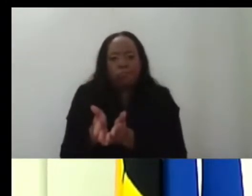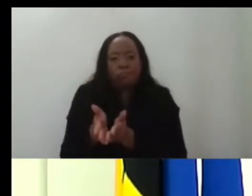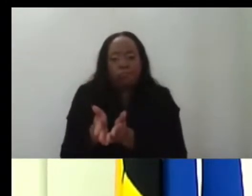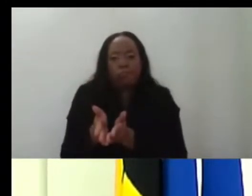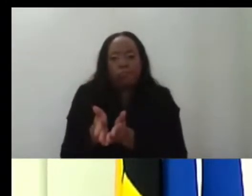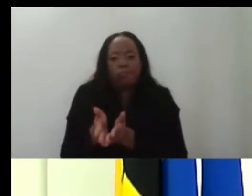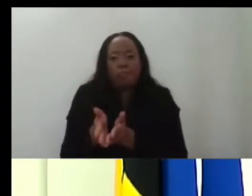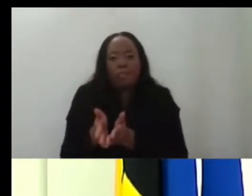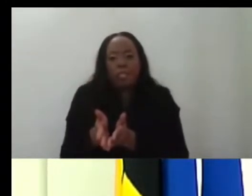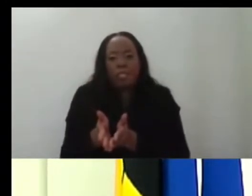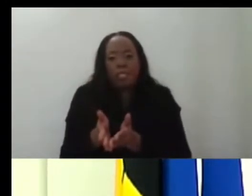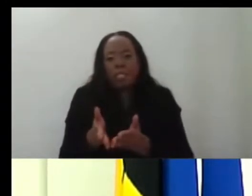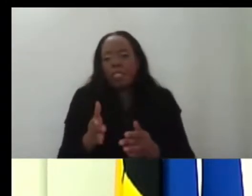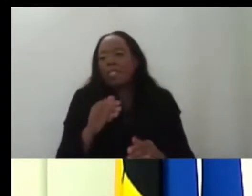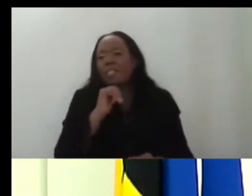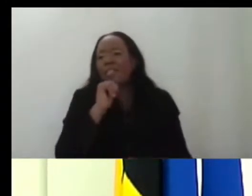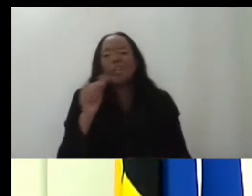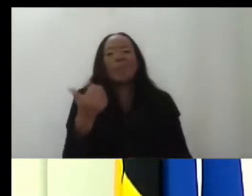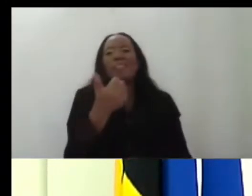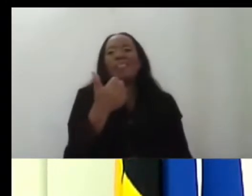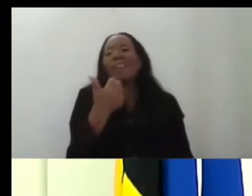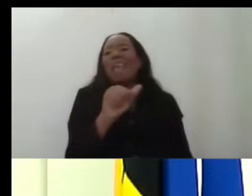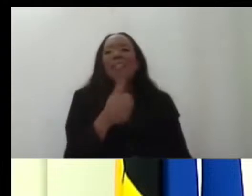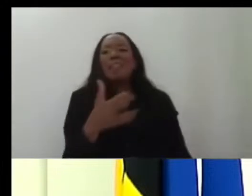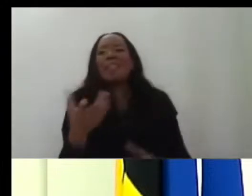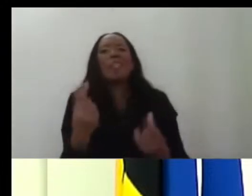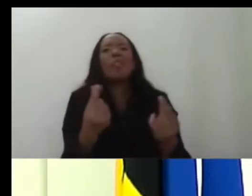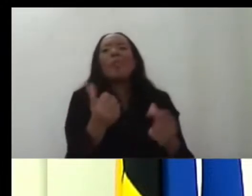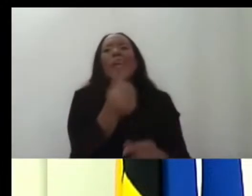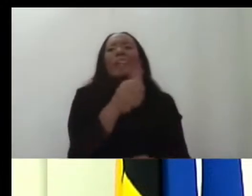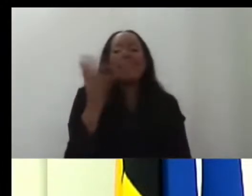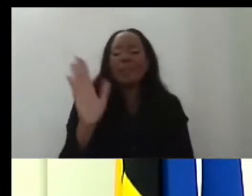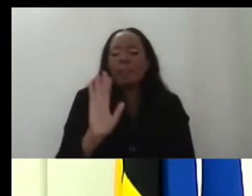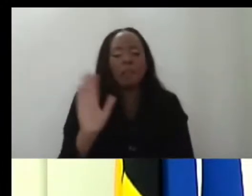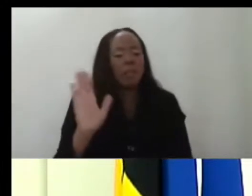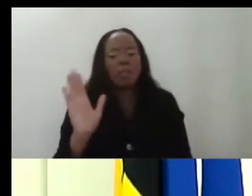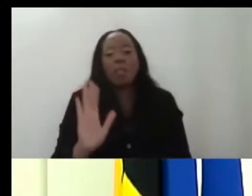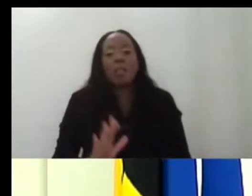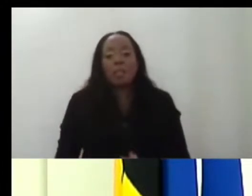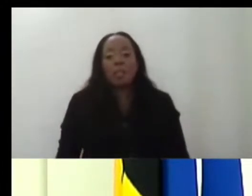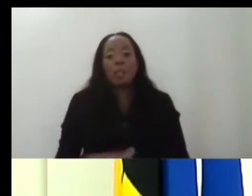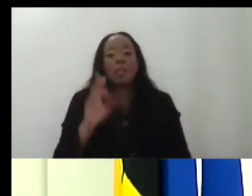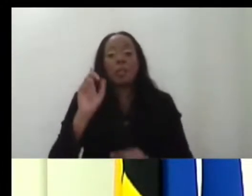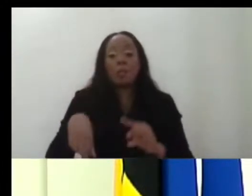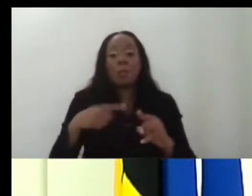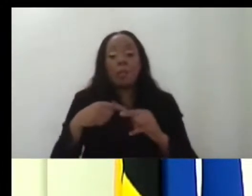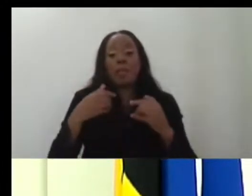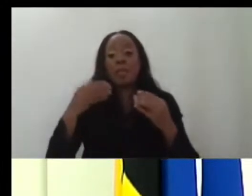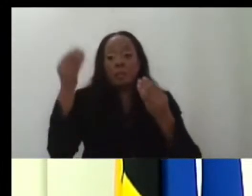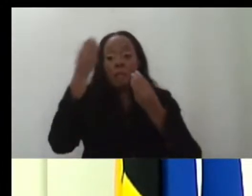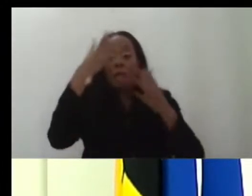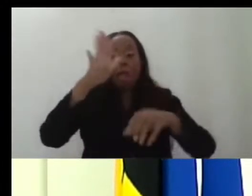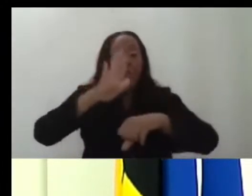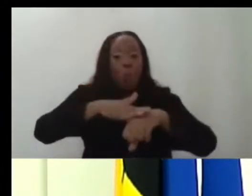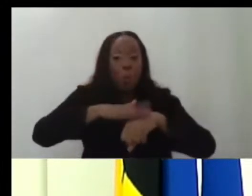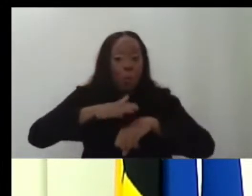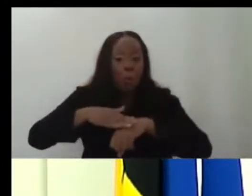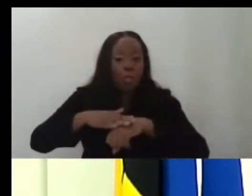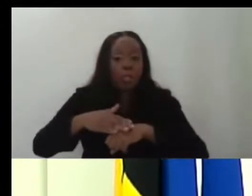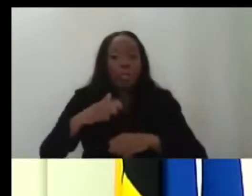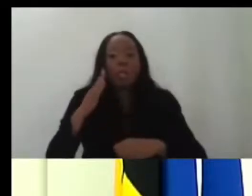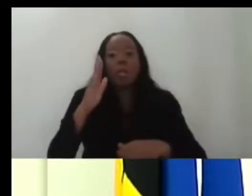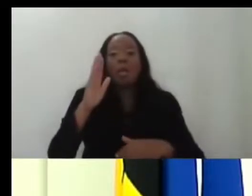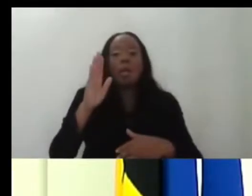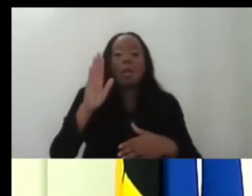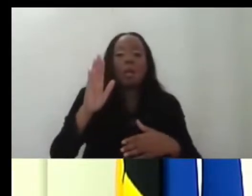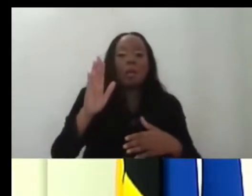free-for-all. As it stands now, when the advisory is being given for the boats to come into shore, you have everybody streaking coming down,